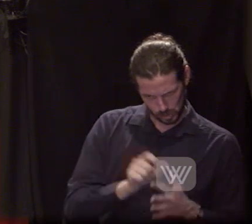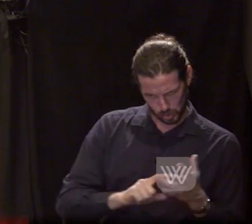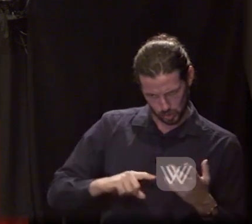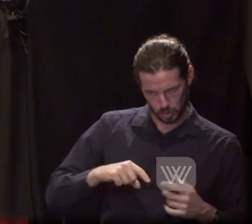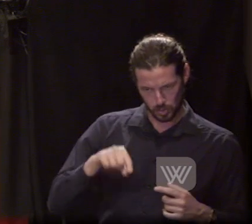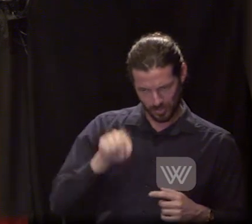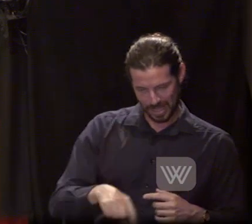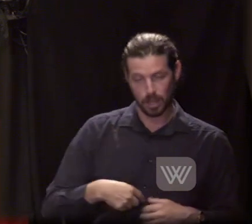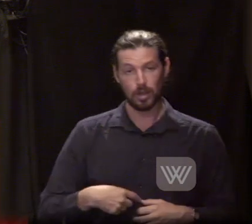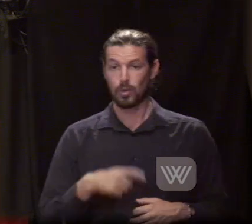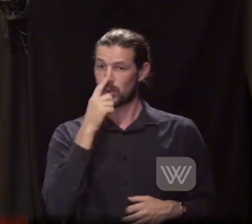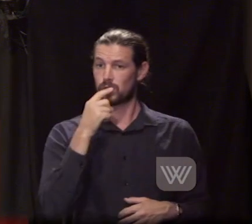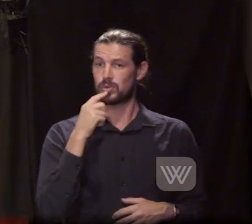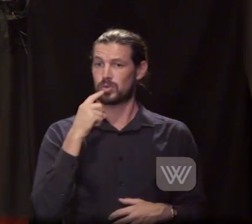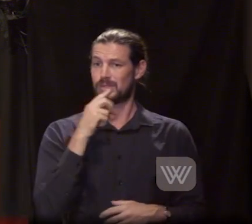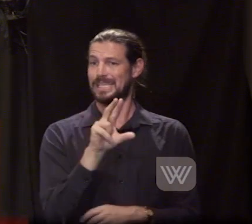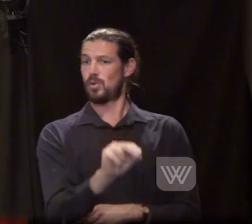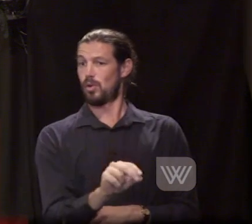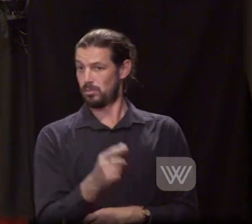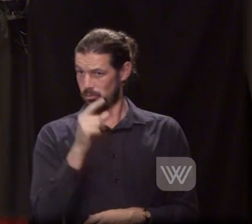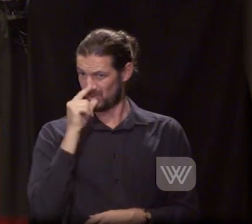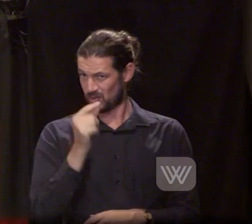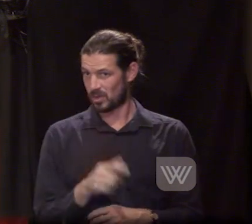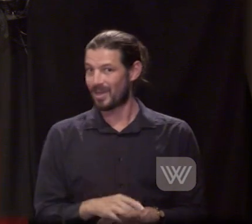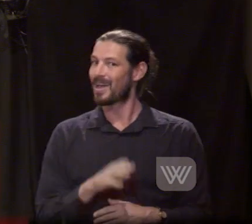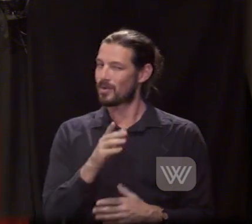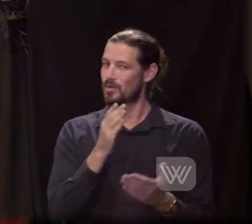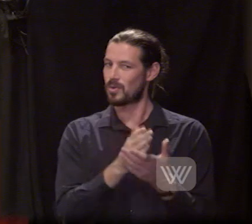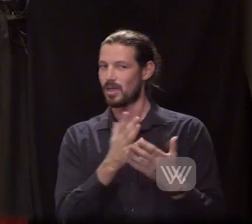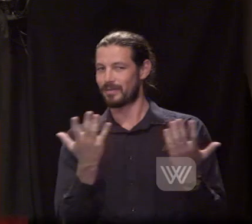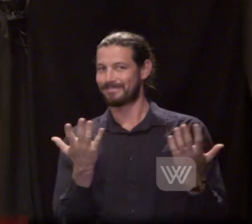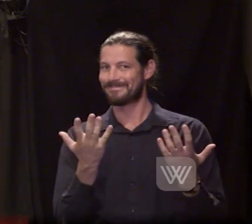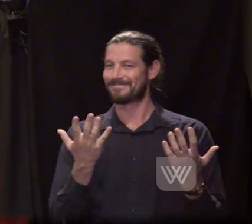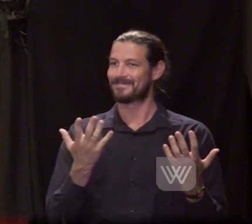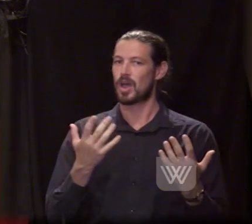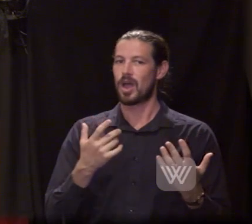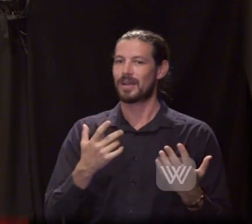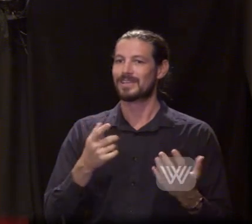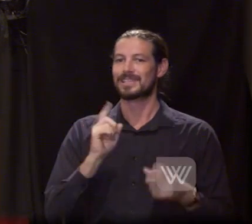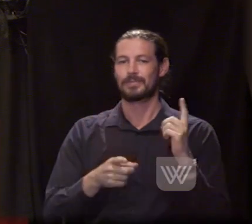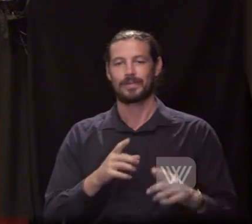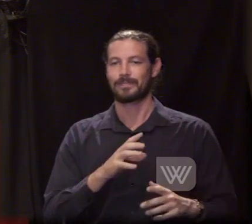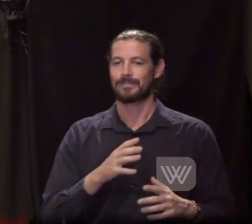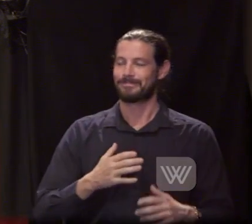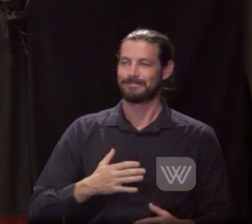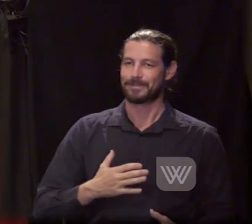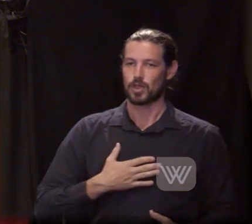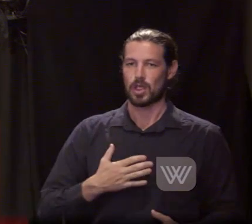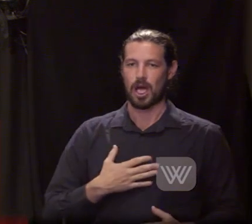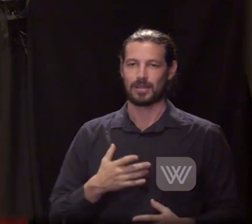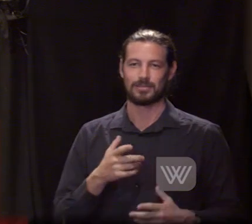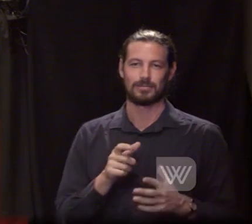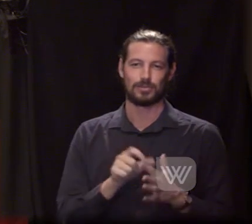because we knew that the data that was collected from it was more valuable than just us saying, actually, on Mondays at this time, I want to do something